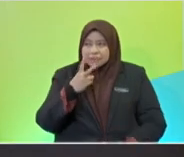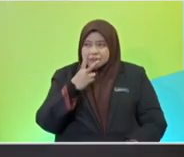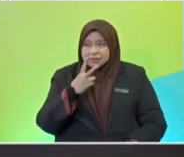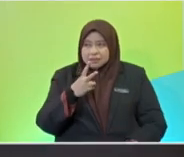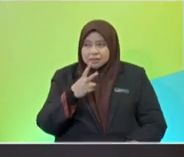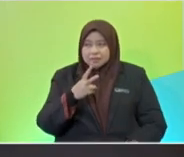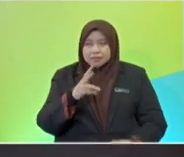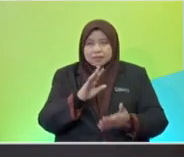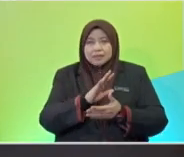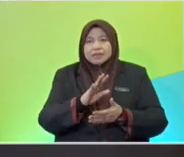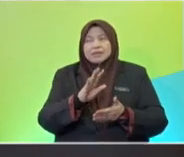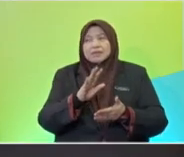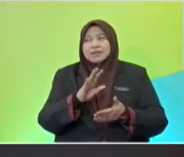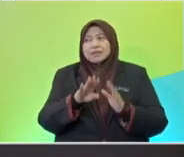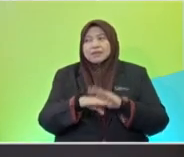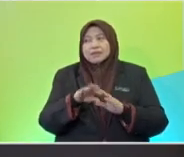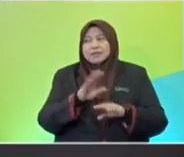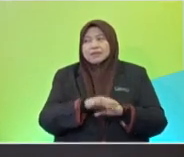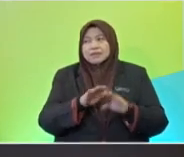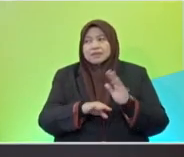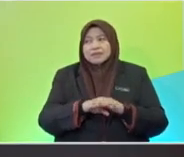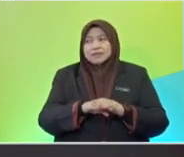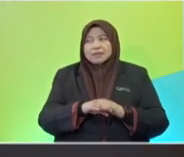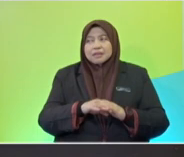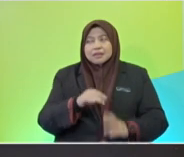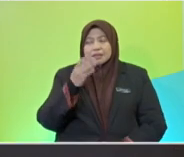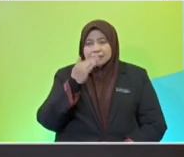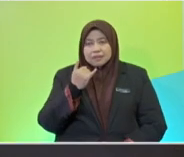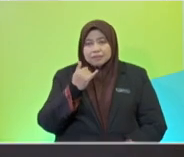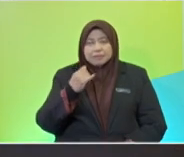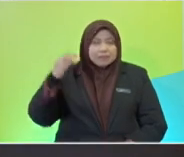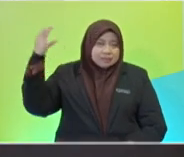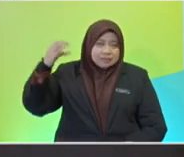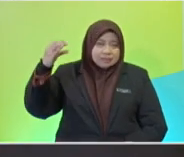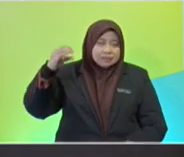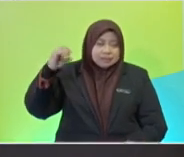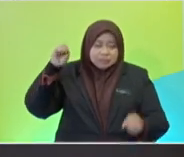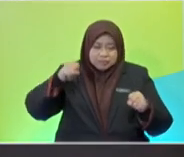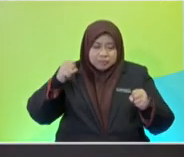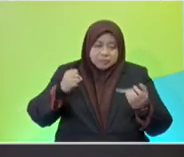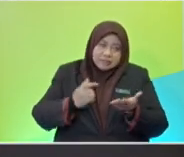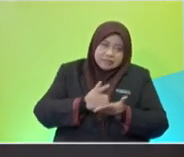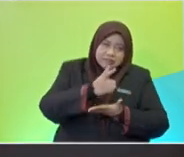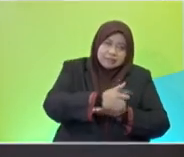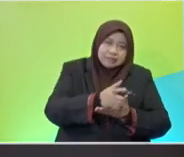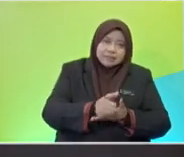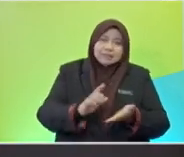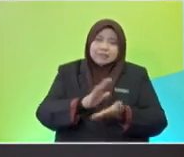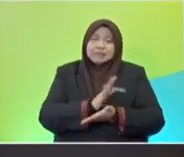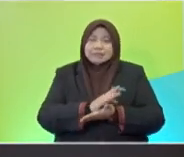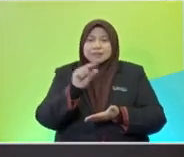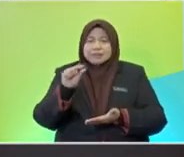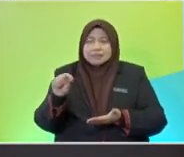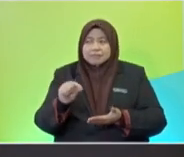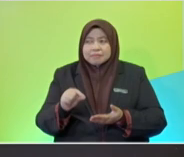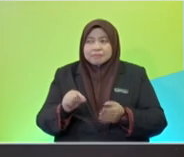right? Yeah. So this is... why? Because light, a little bit of light can pass through this tracing paper